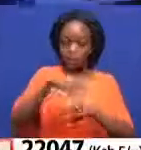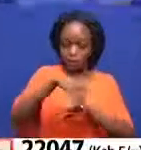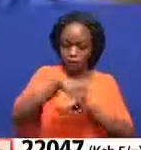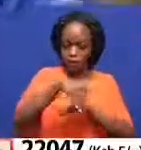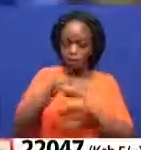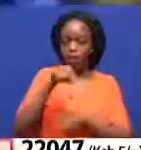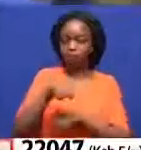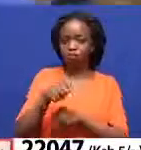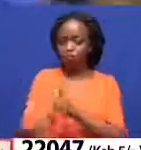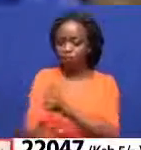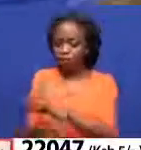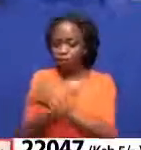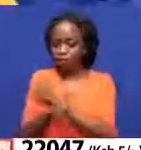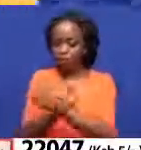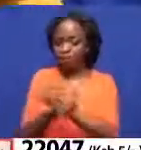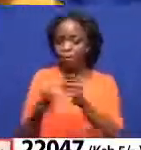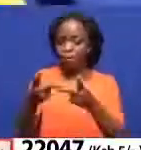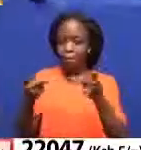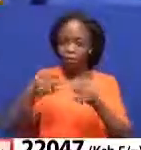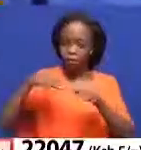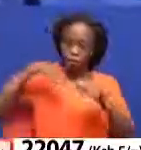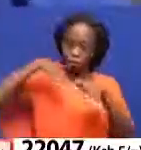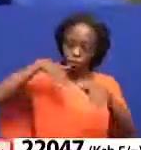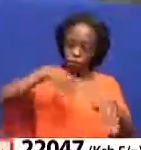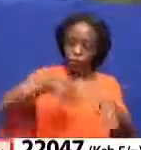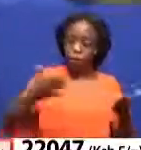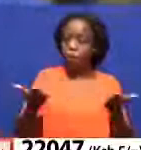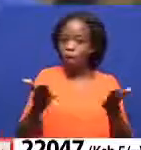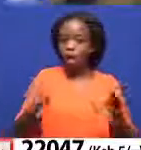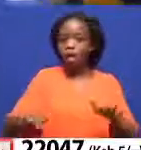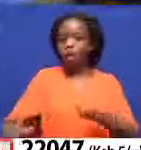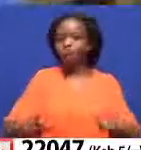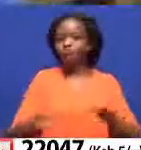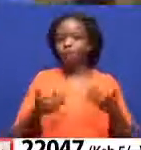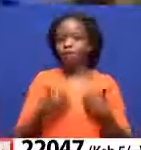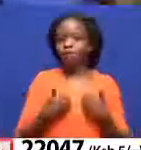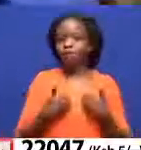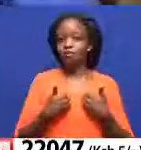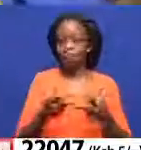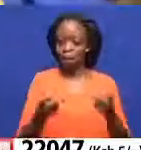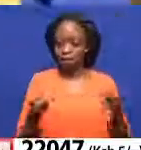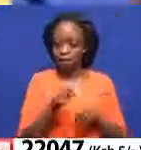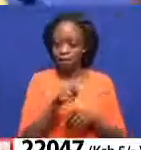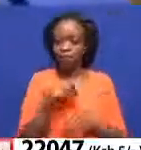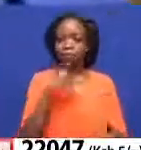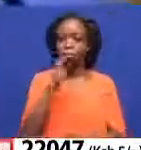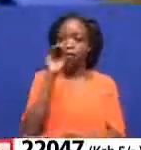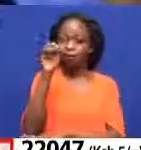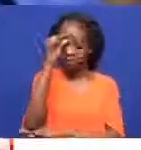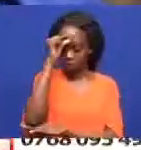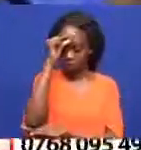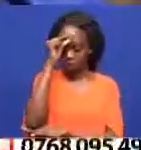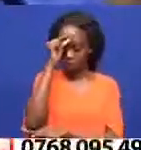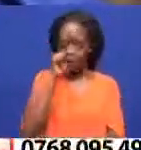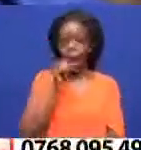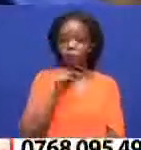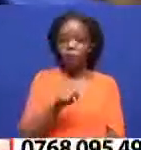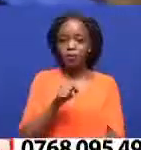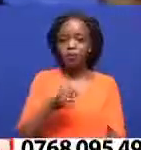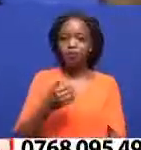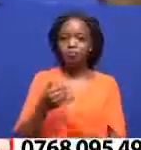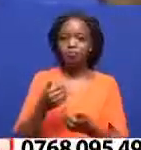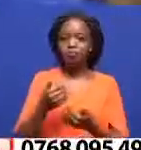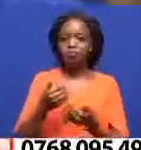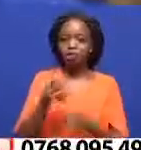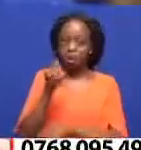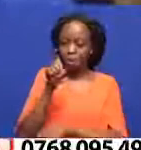very dangerous place ambayo na experience mudslides. Hizo sehemu tunataka kuomba serikali. And these are we have